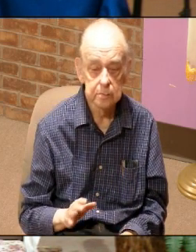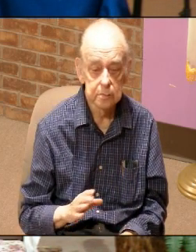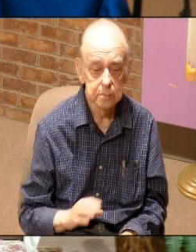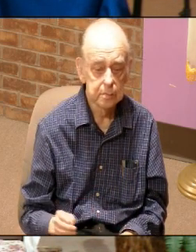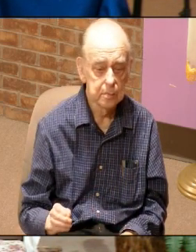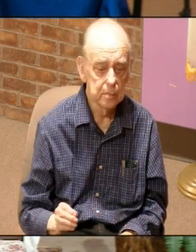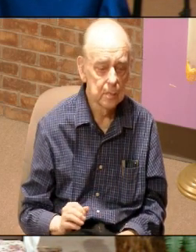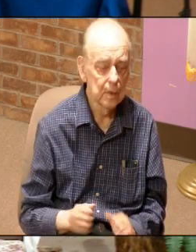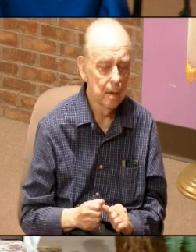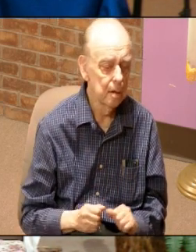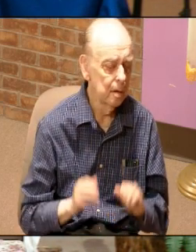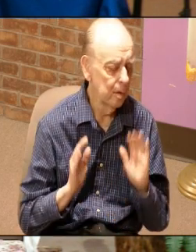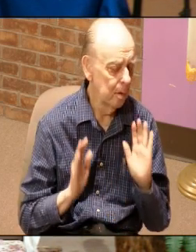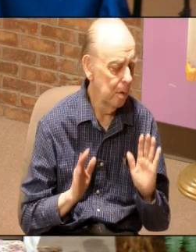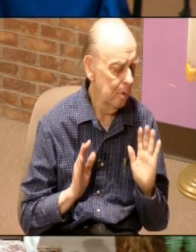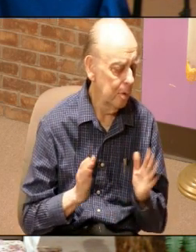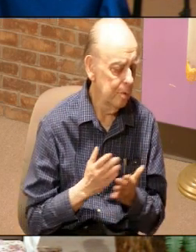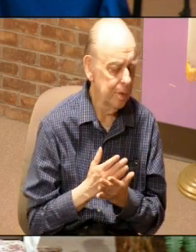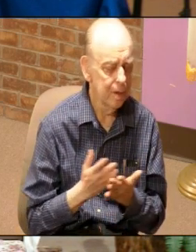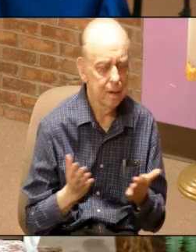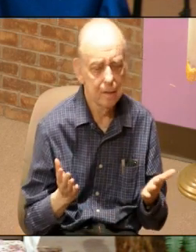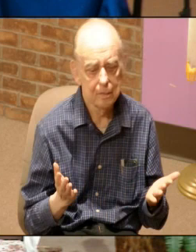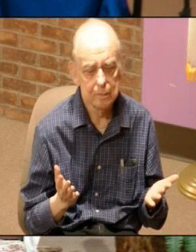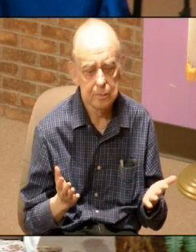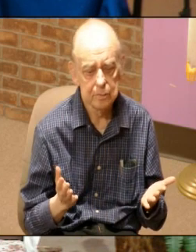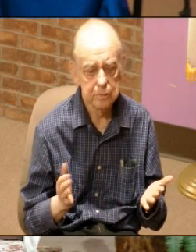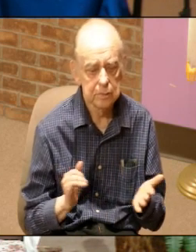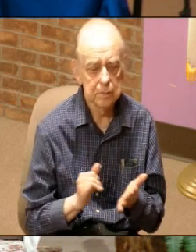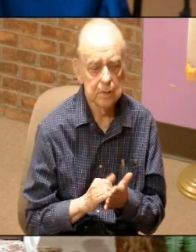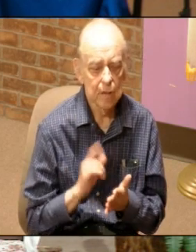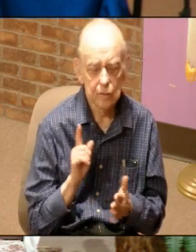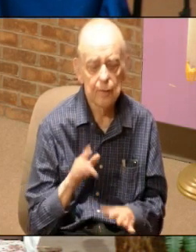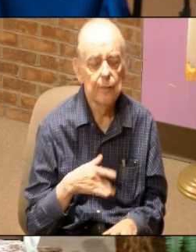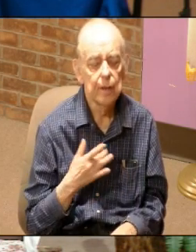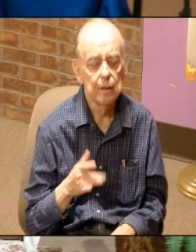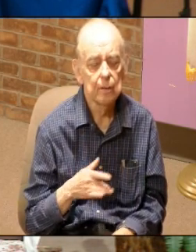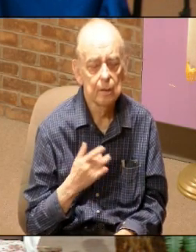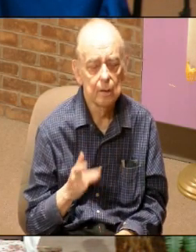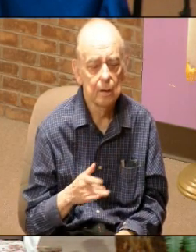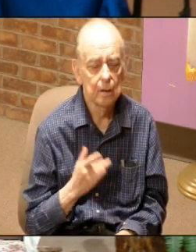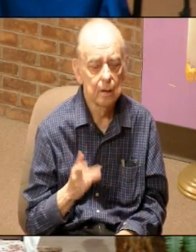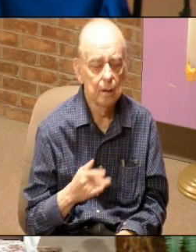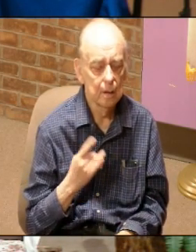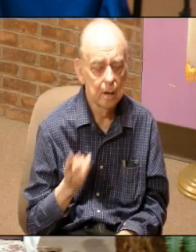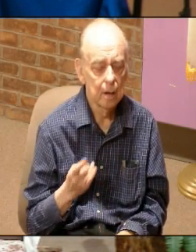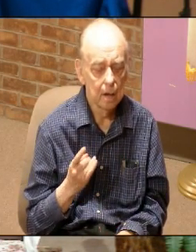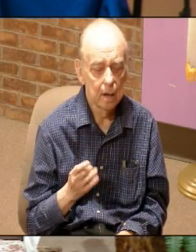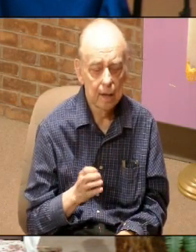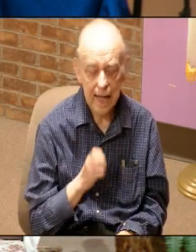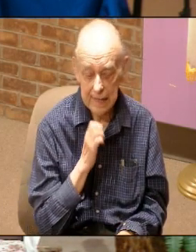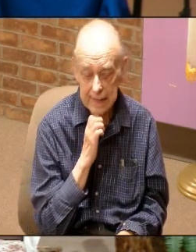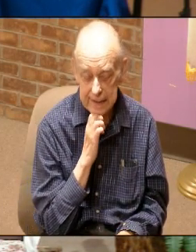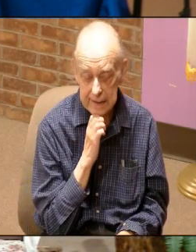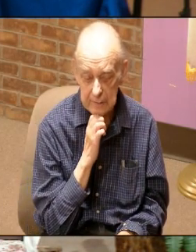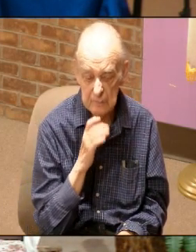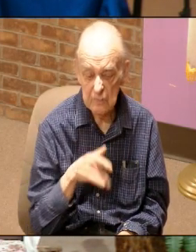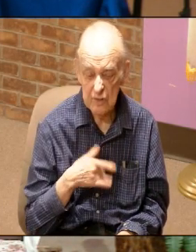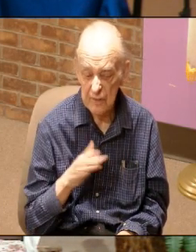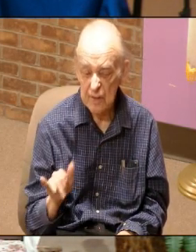And just how bubbly and everything that you were feeling. I think that Eve felt that too.